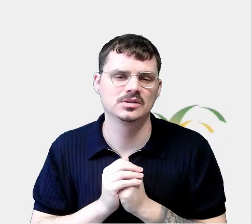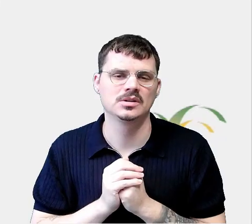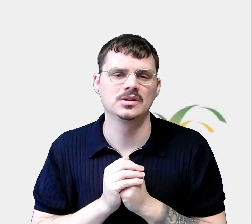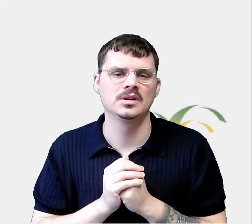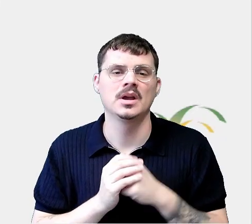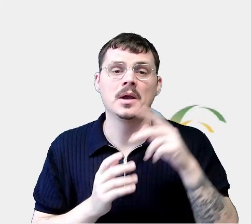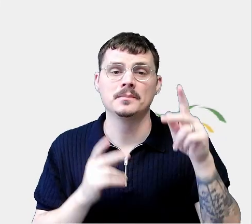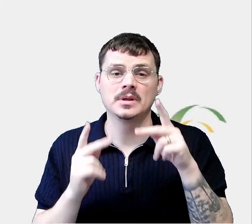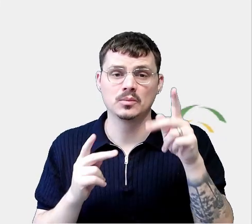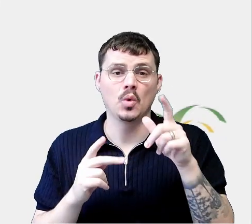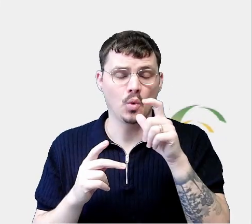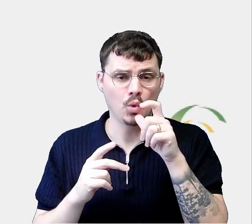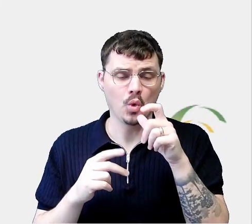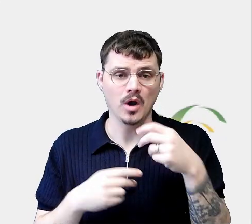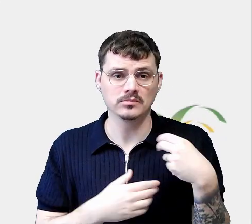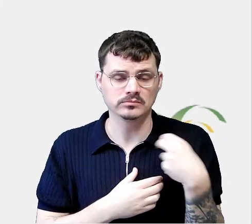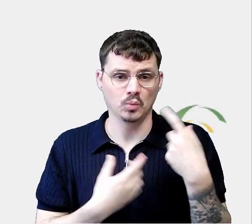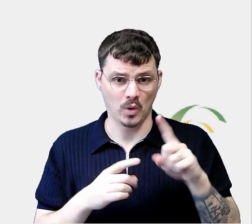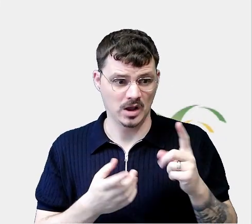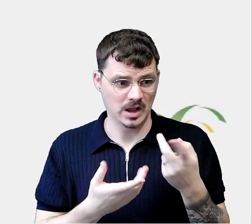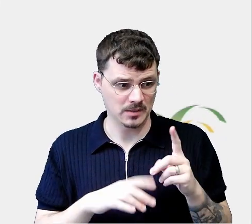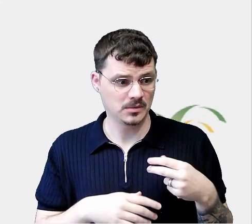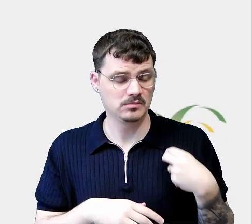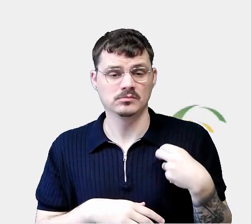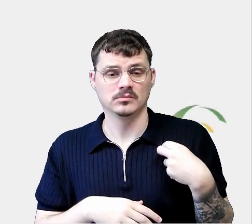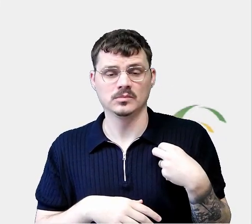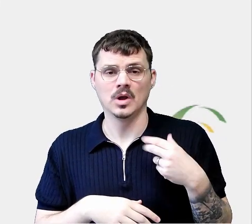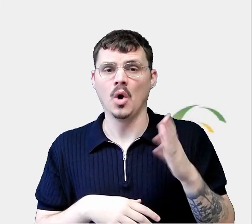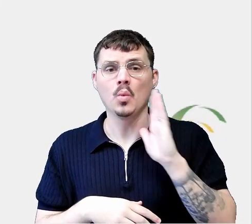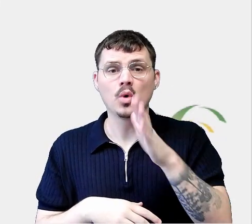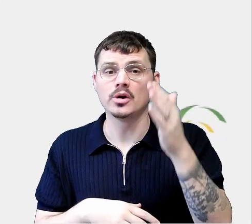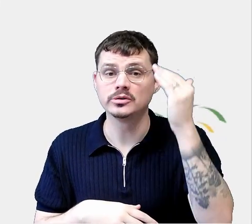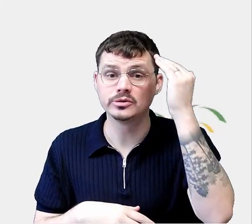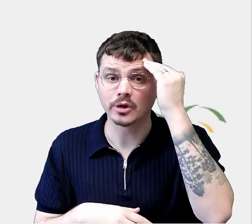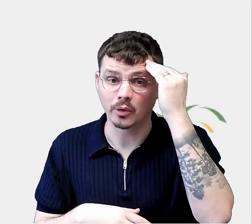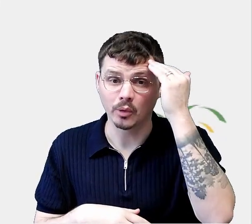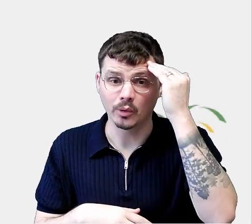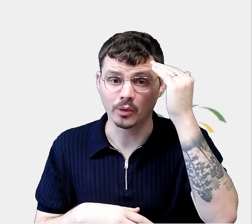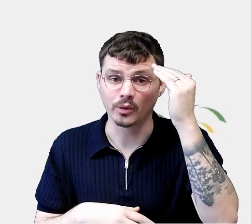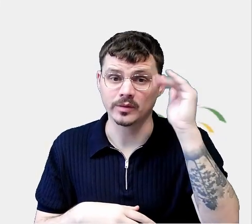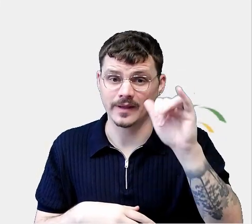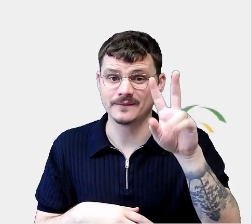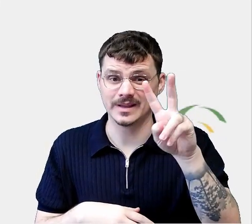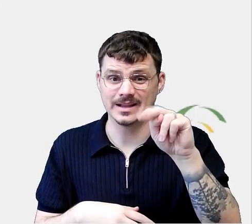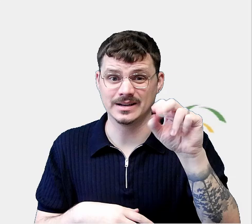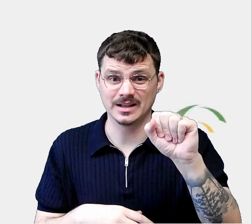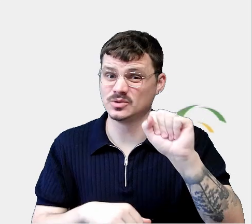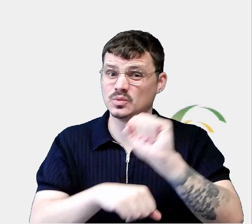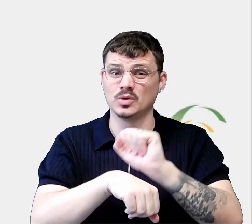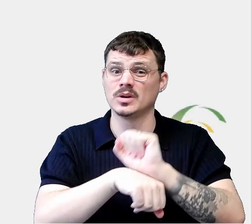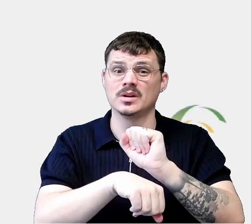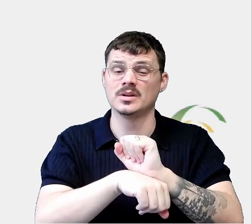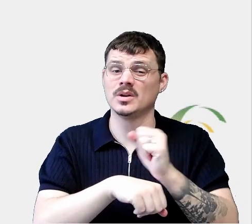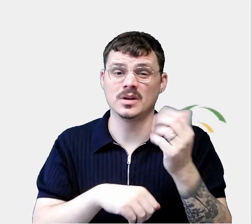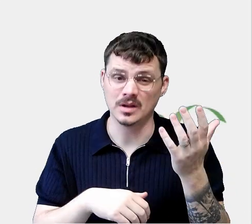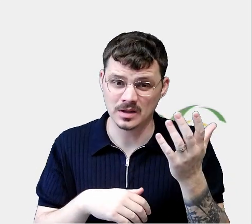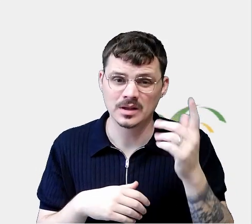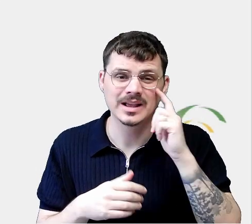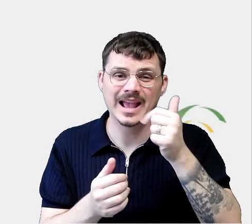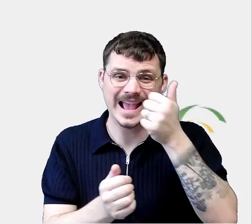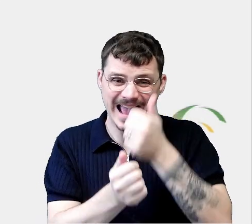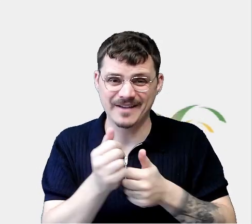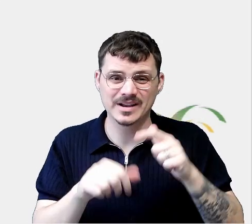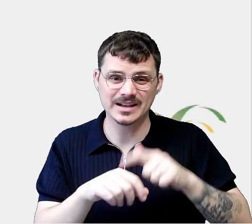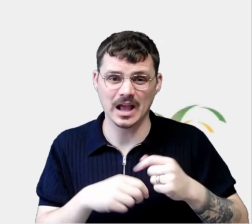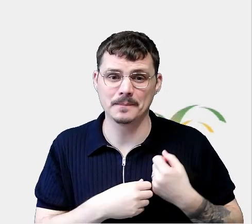People who are conscious will know usually that the VNS is working because